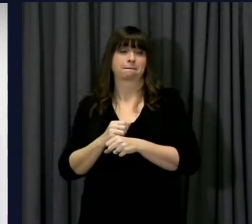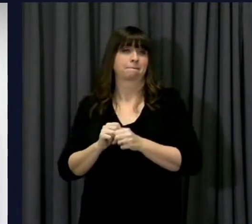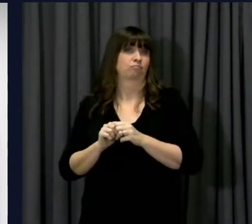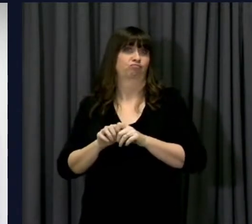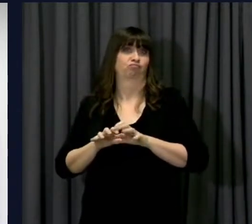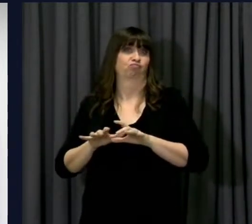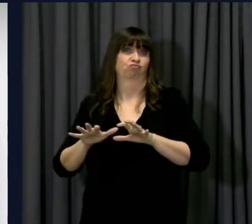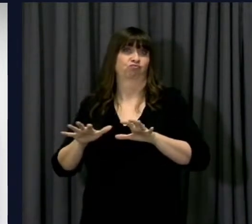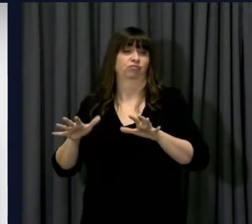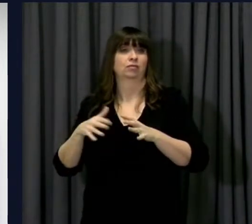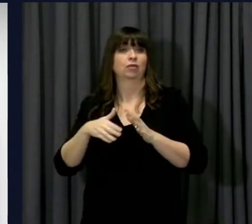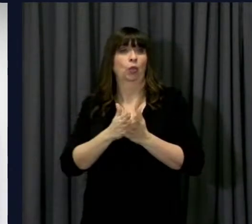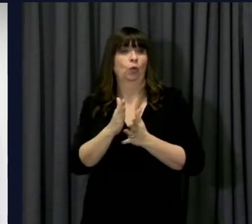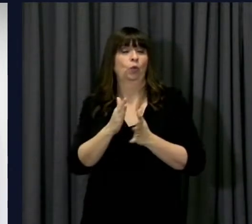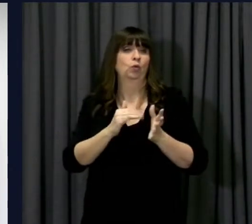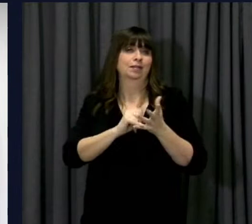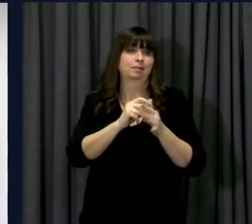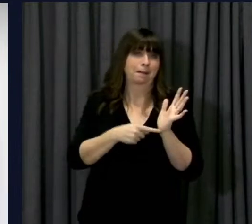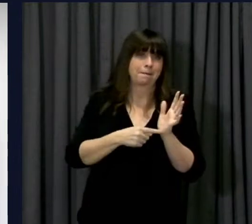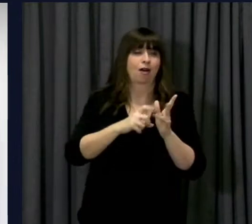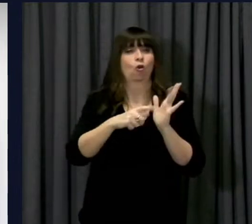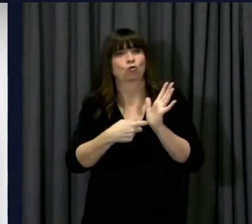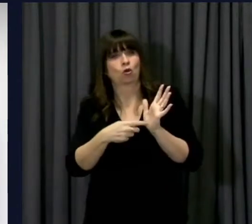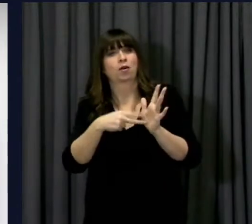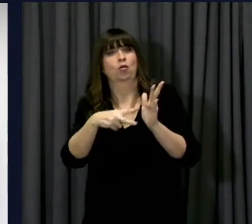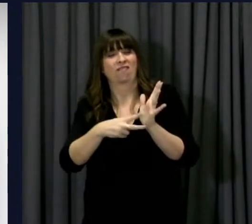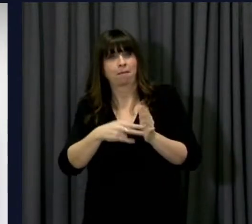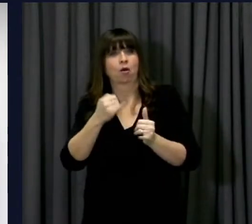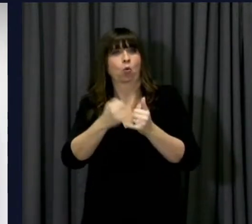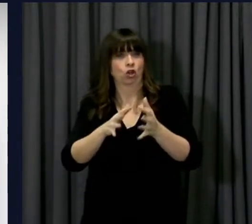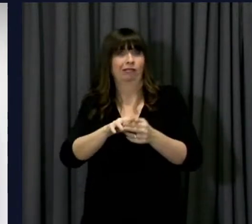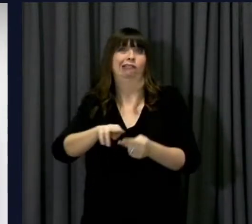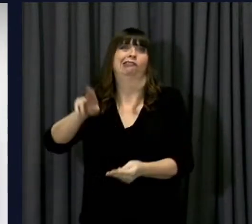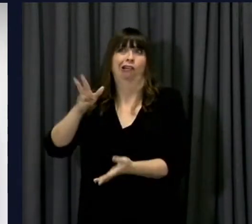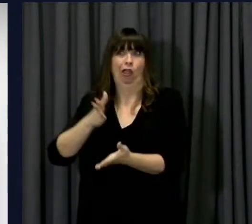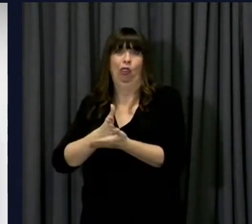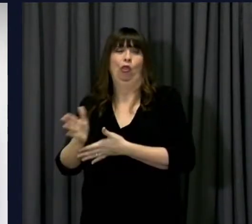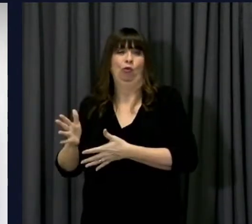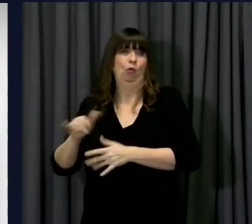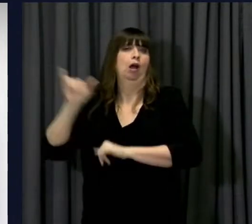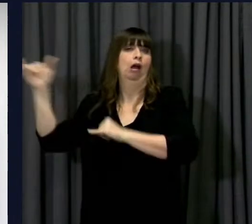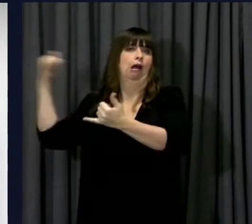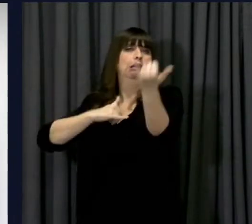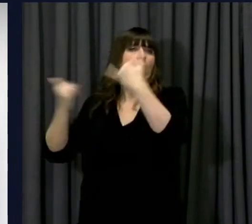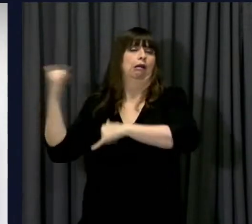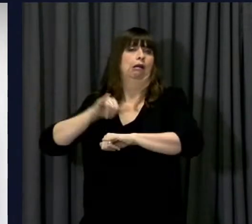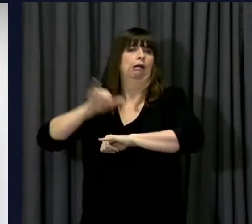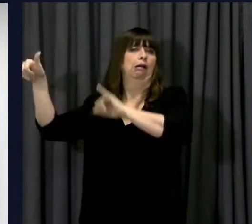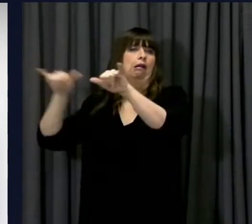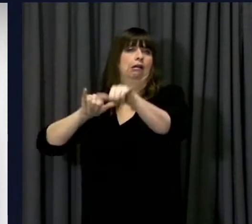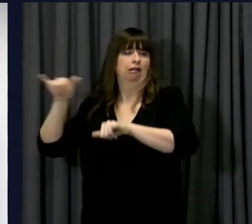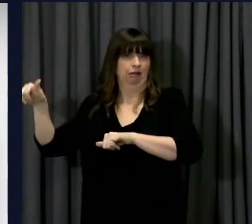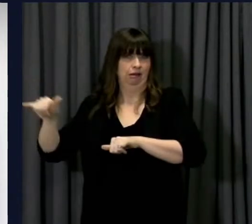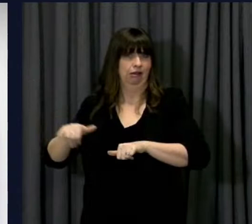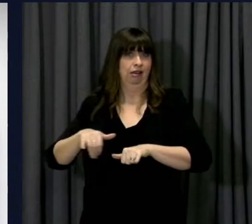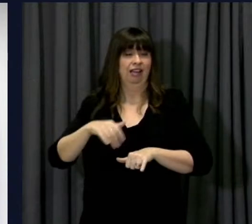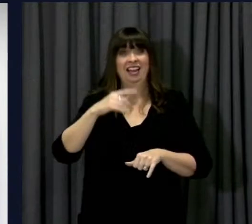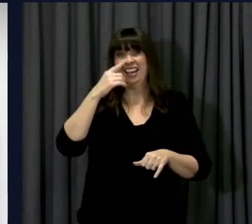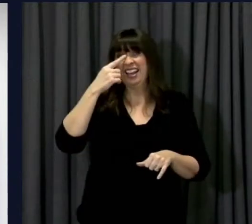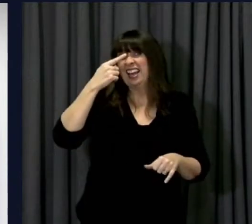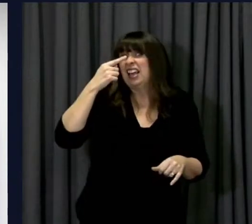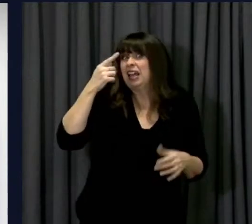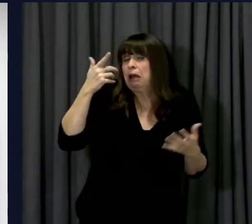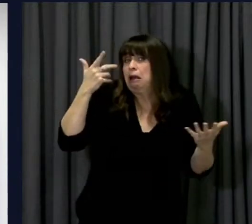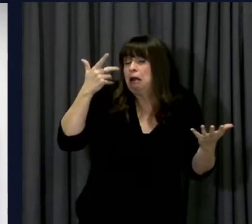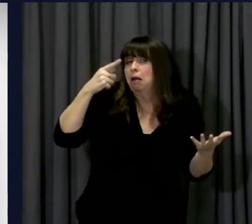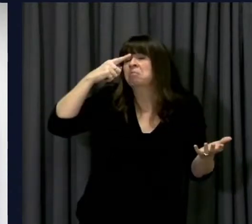the virus through the autumn. So we're all still going to need to make responsible choices. If international travel restarts in earnest